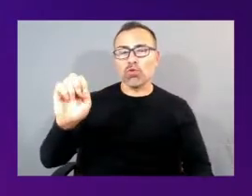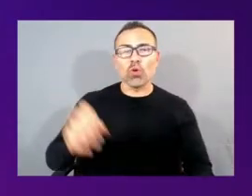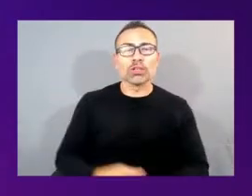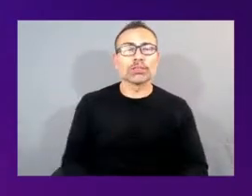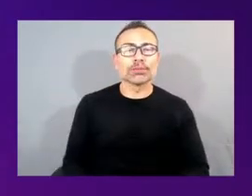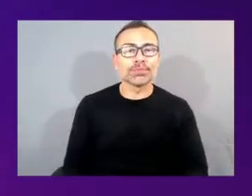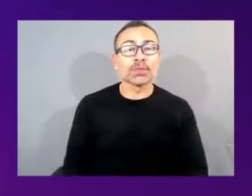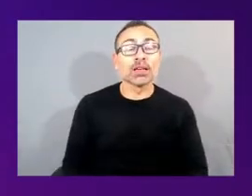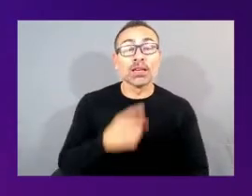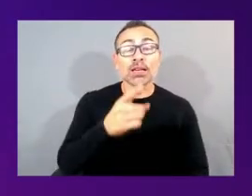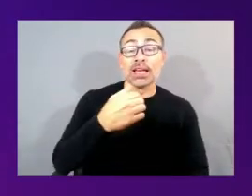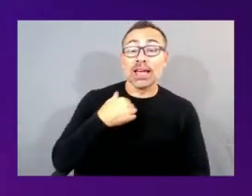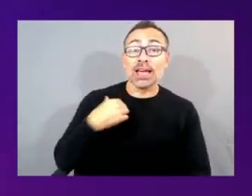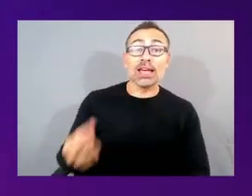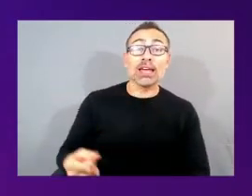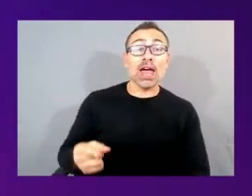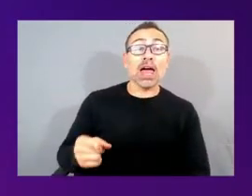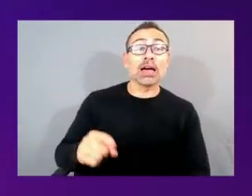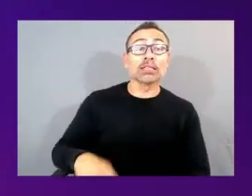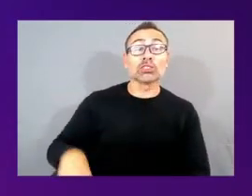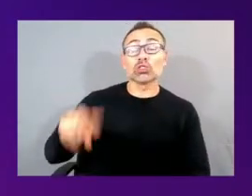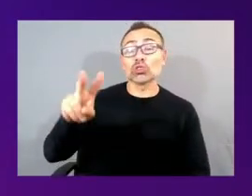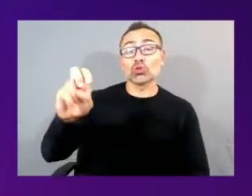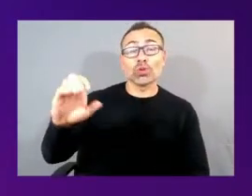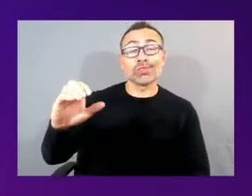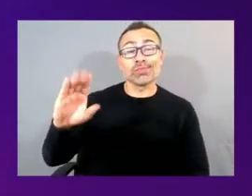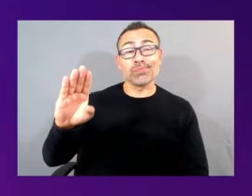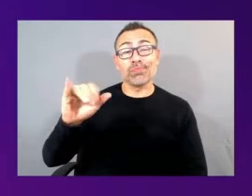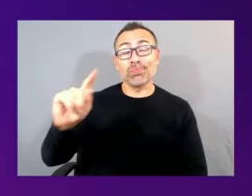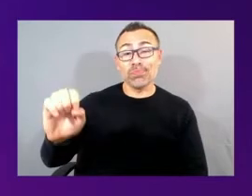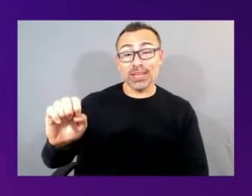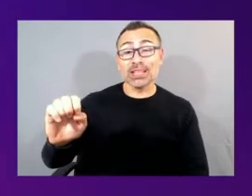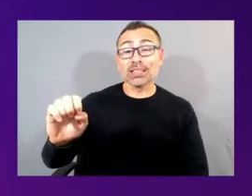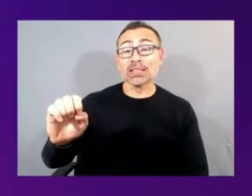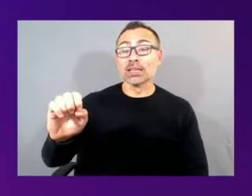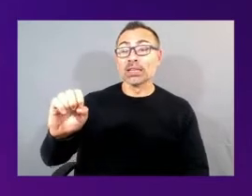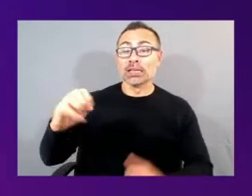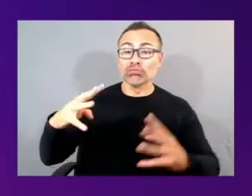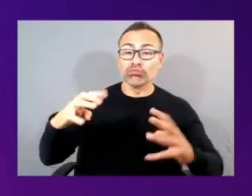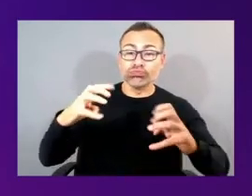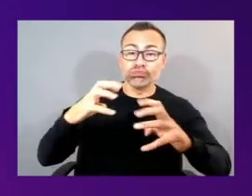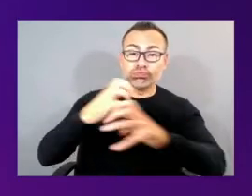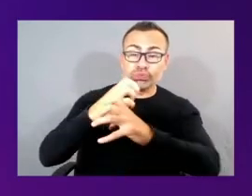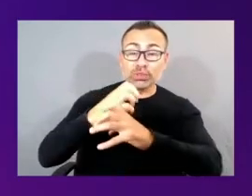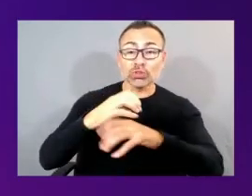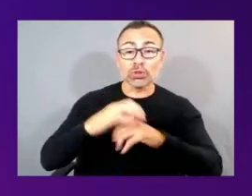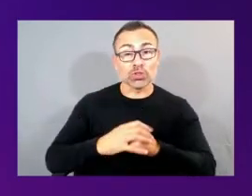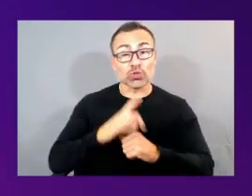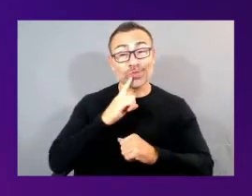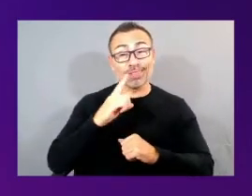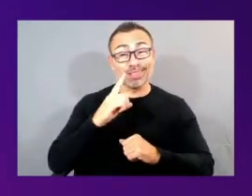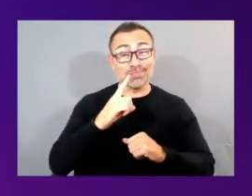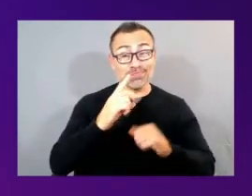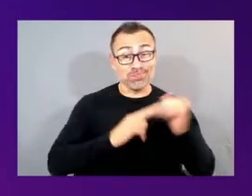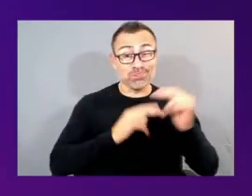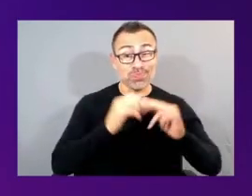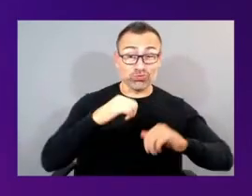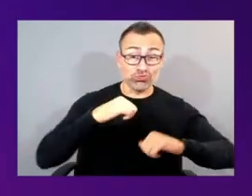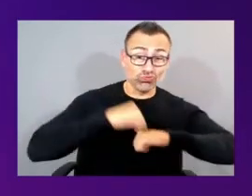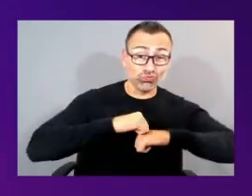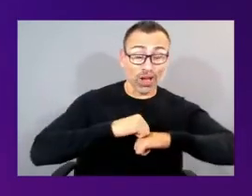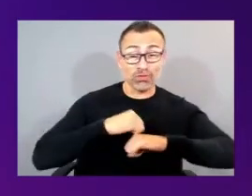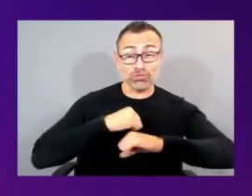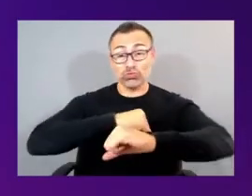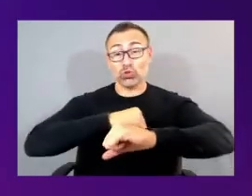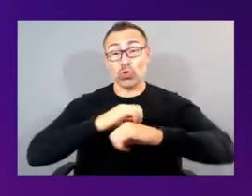and it is built tough and it is built secure. And you can deploy it outside in a outside of a data center where